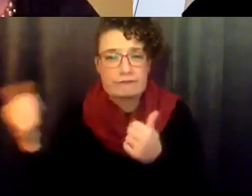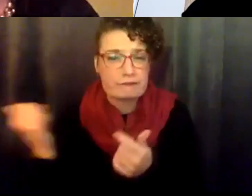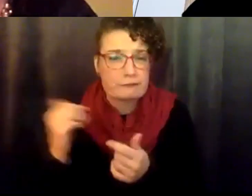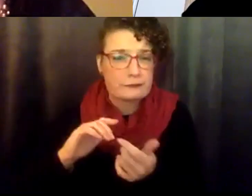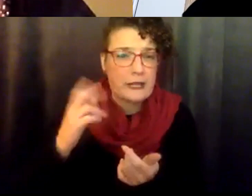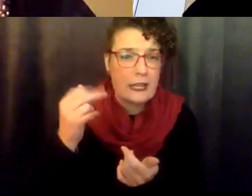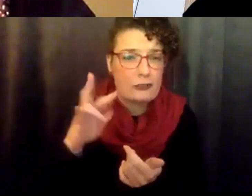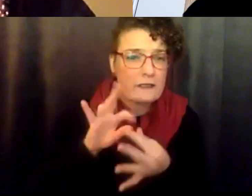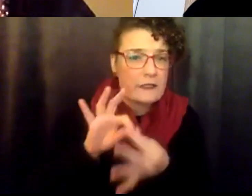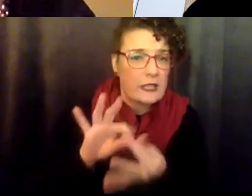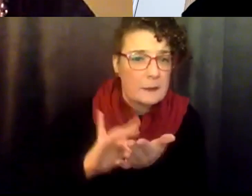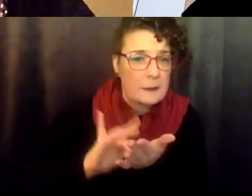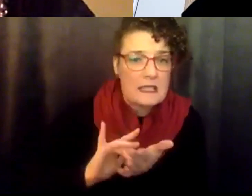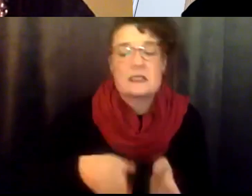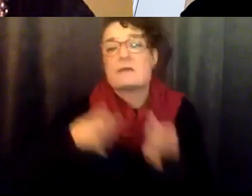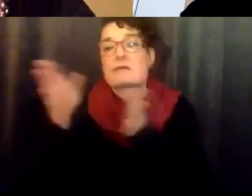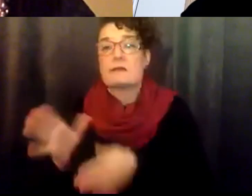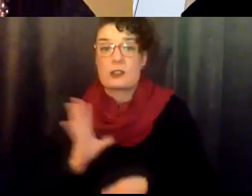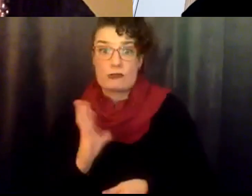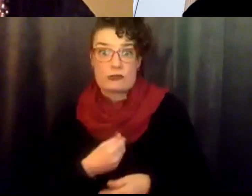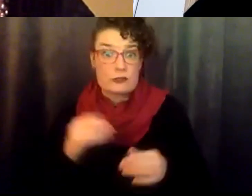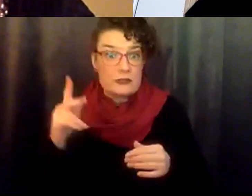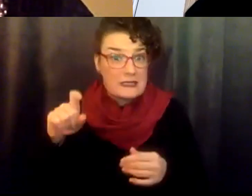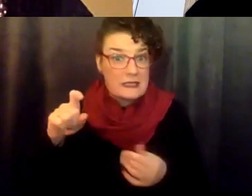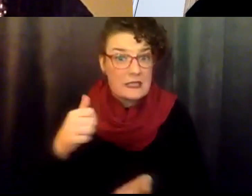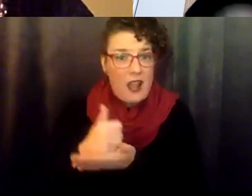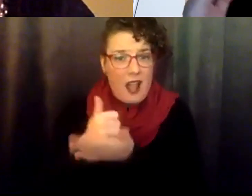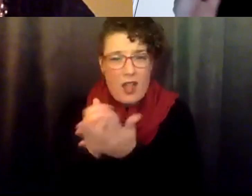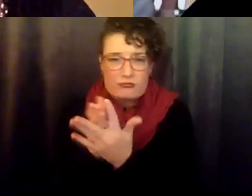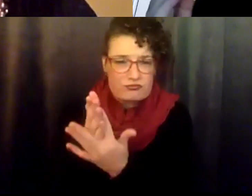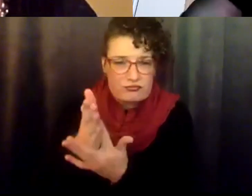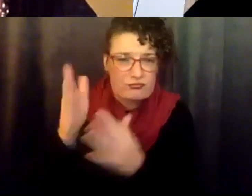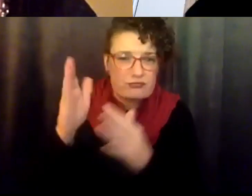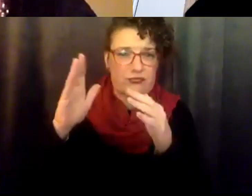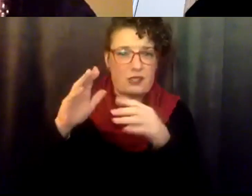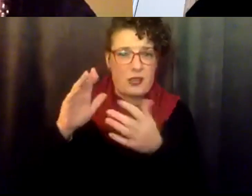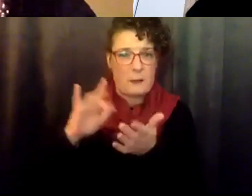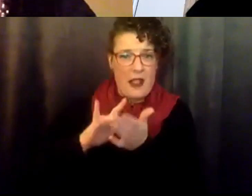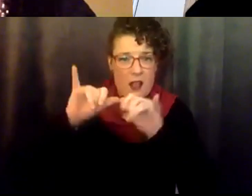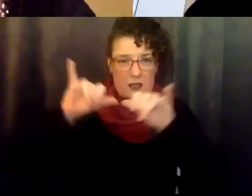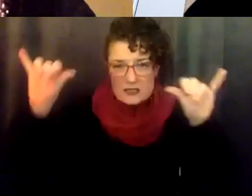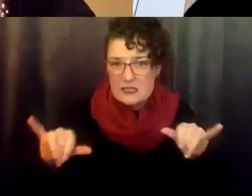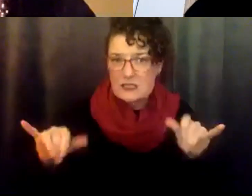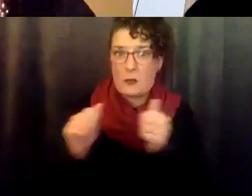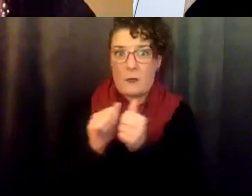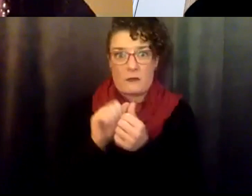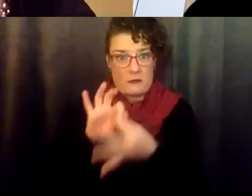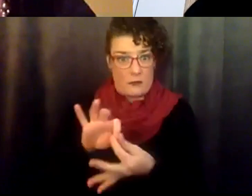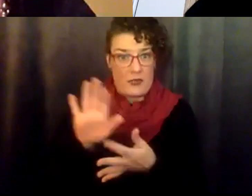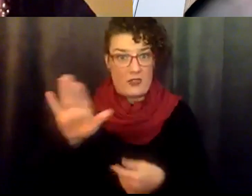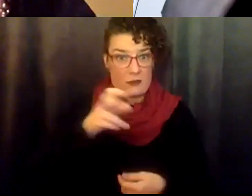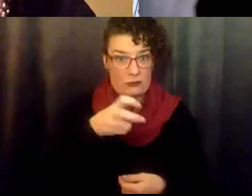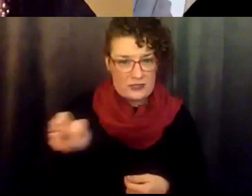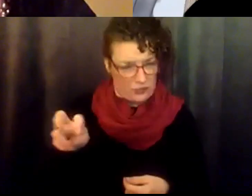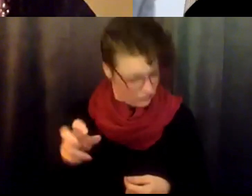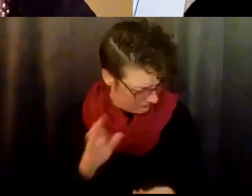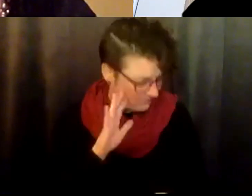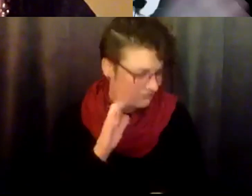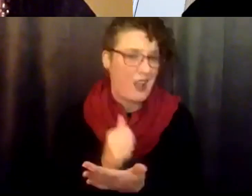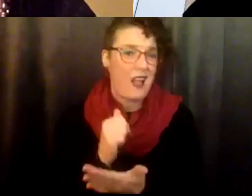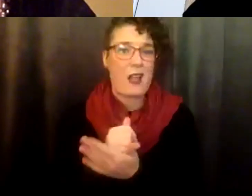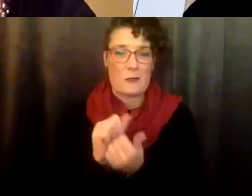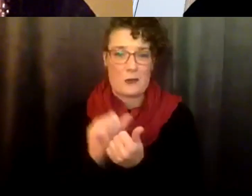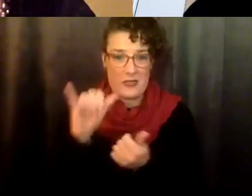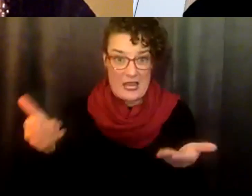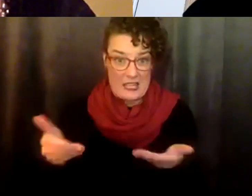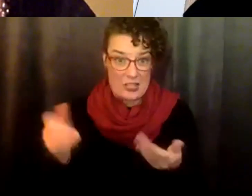folks that need sexual health navigation having to do with trans issues, we also have services like that at Strut,